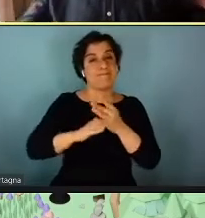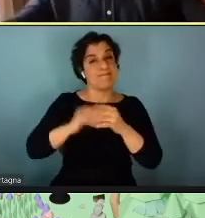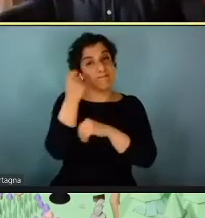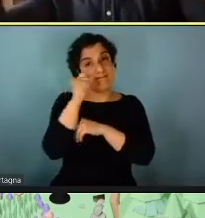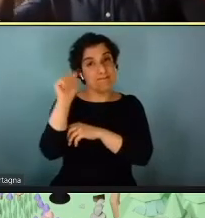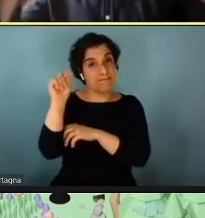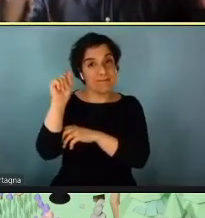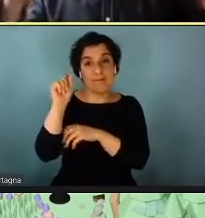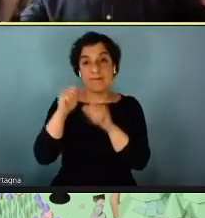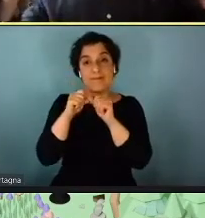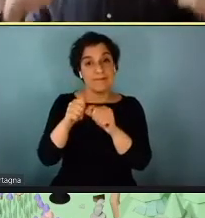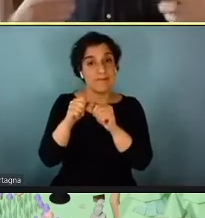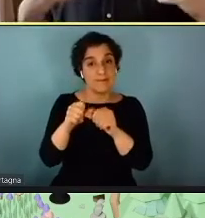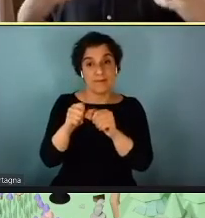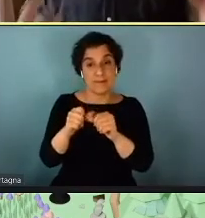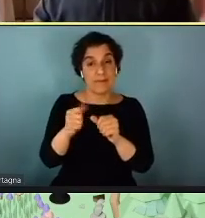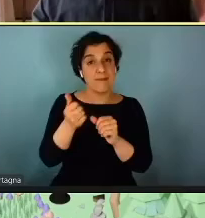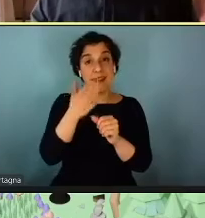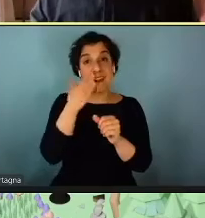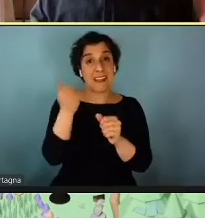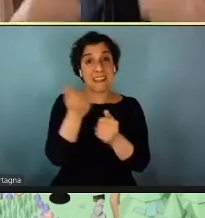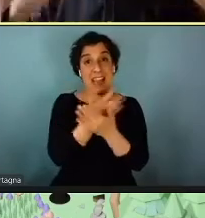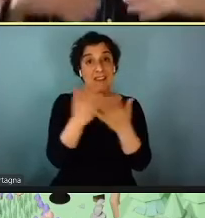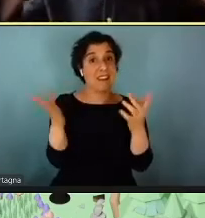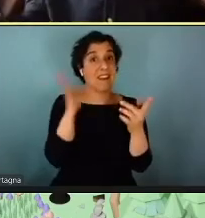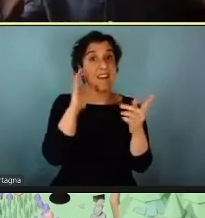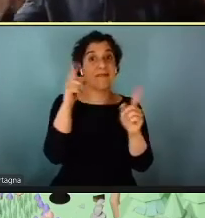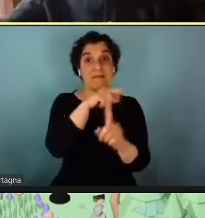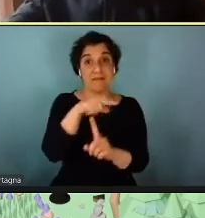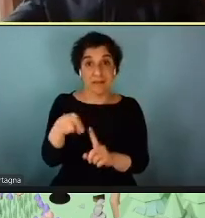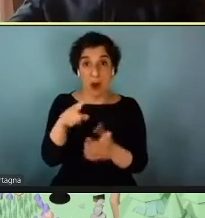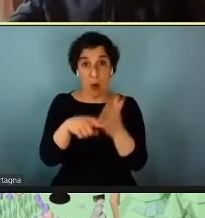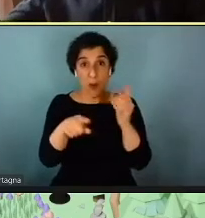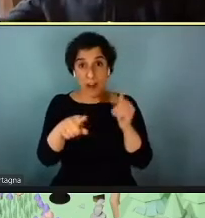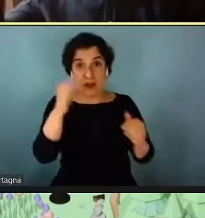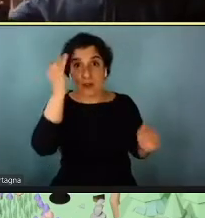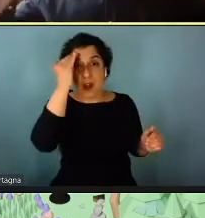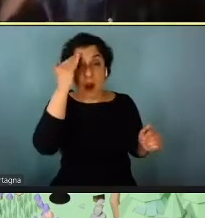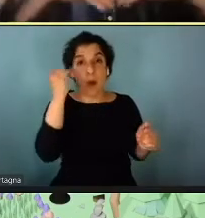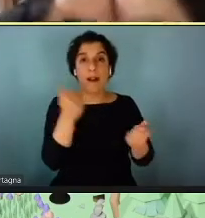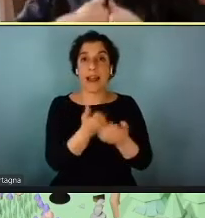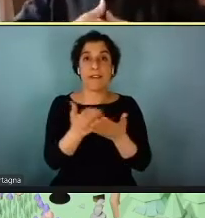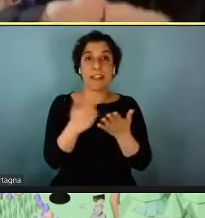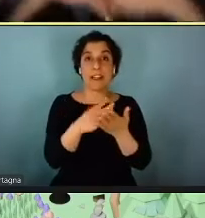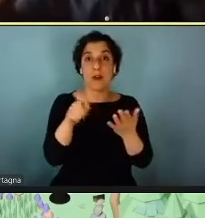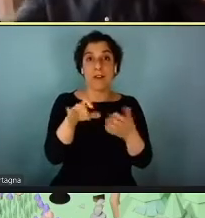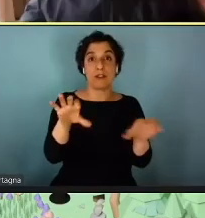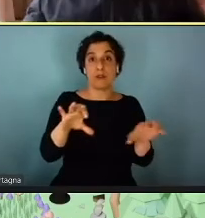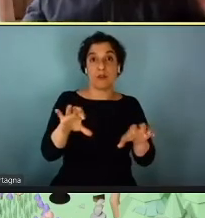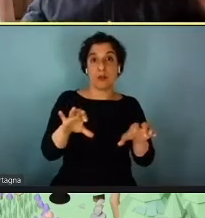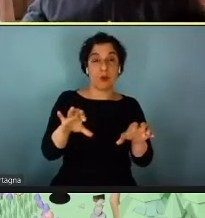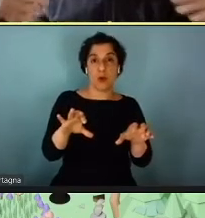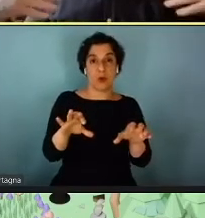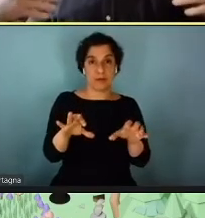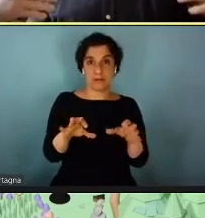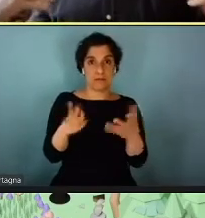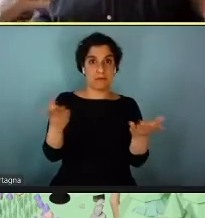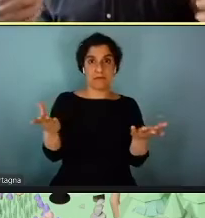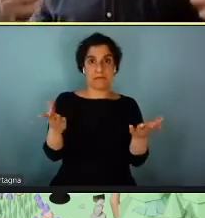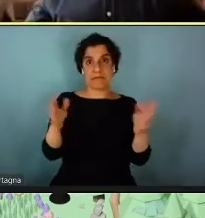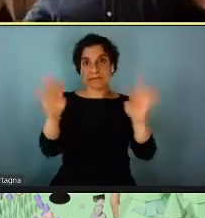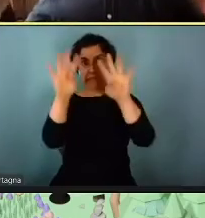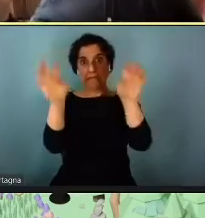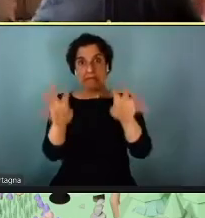everything falls back into what you know, and everything Right. you need to do is totally the unknown. So